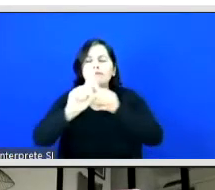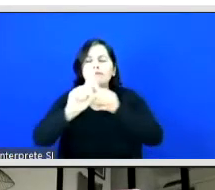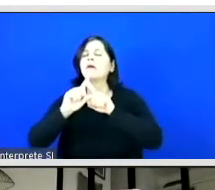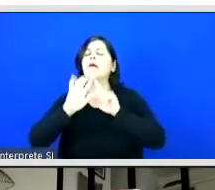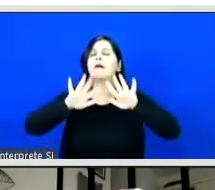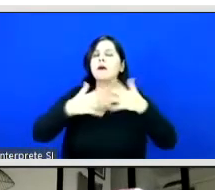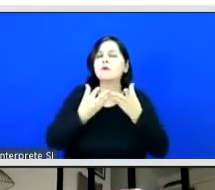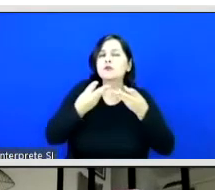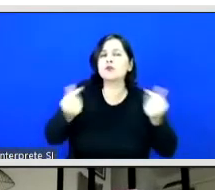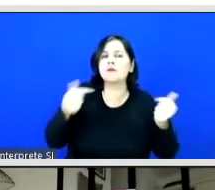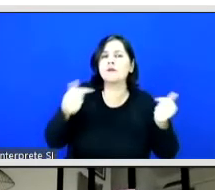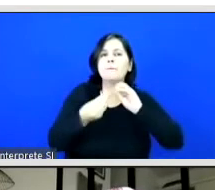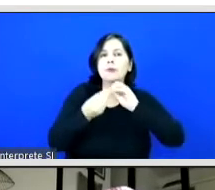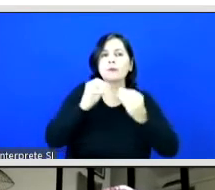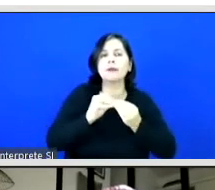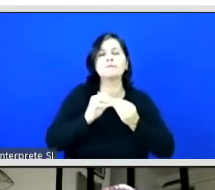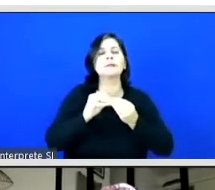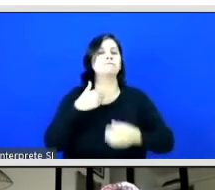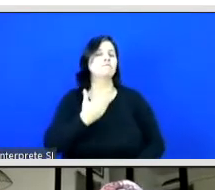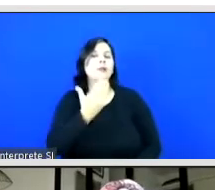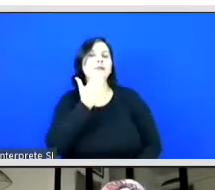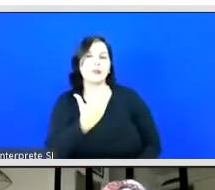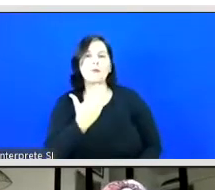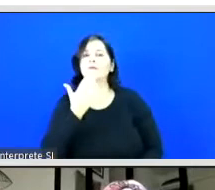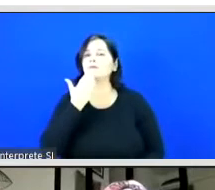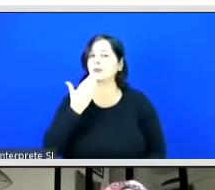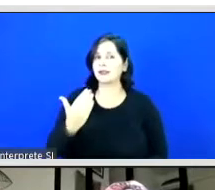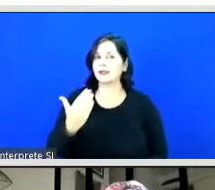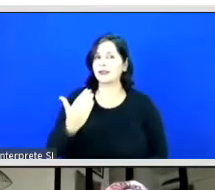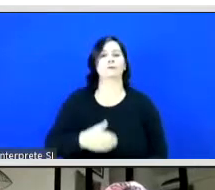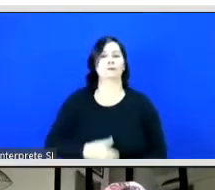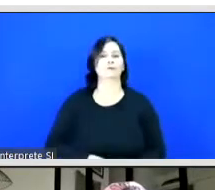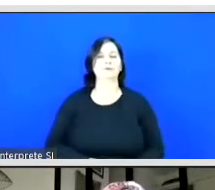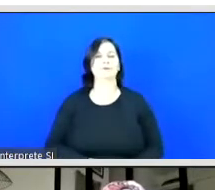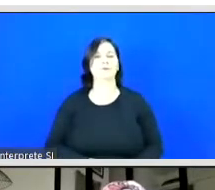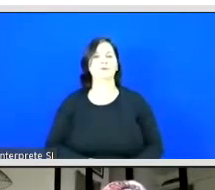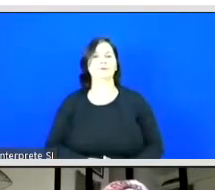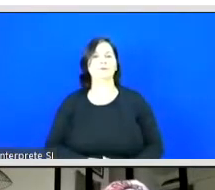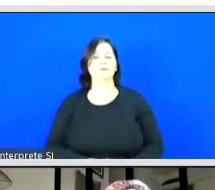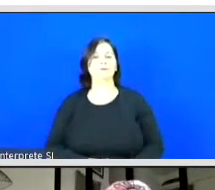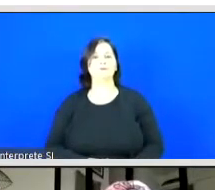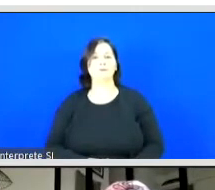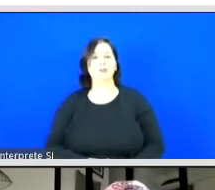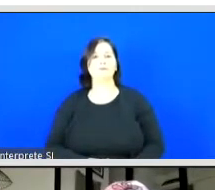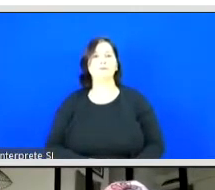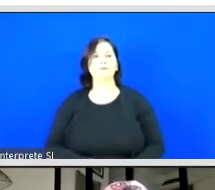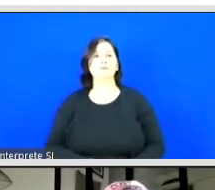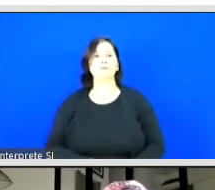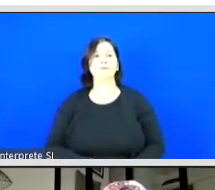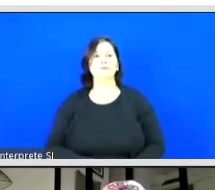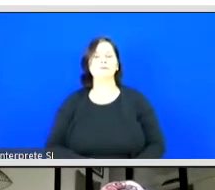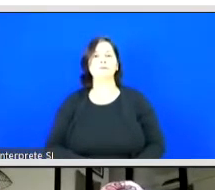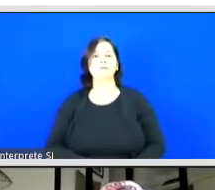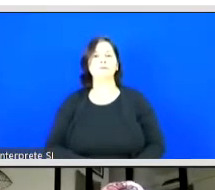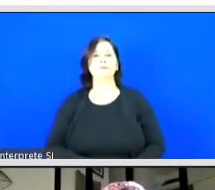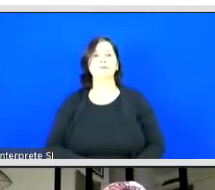Muchas gracias. Thank you very much, Madam Delgado. Now we are moving to